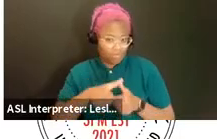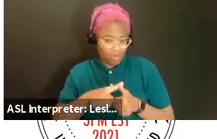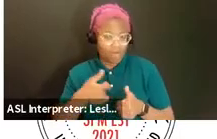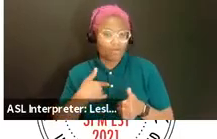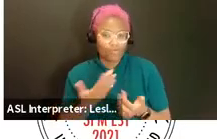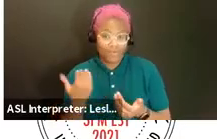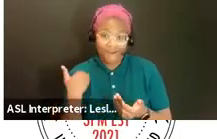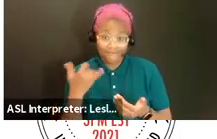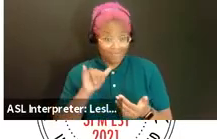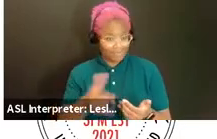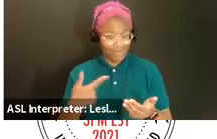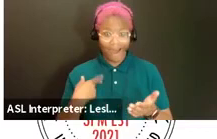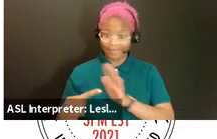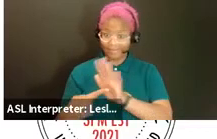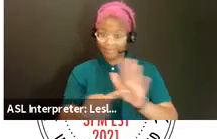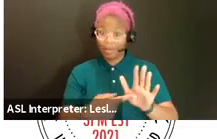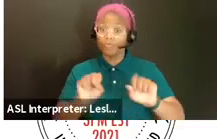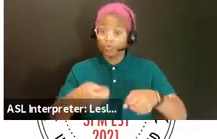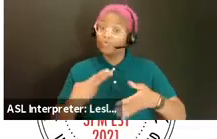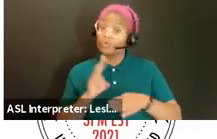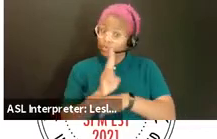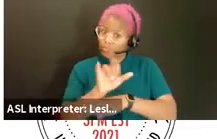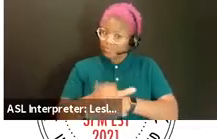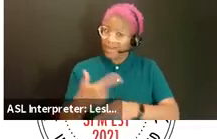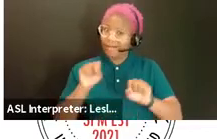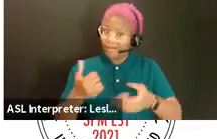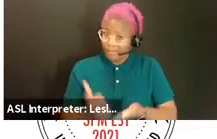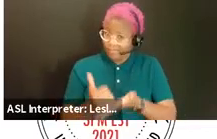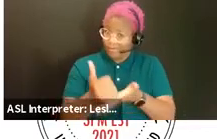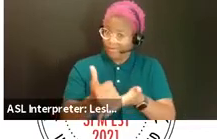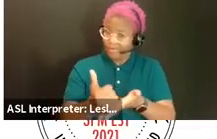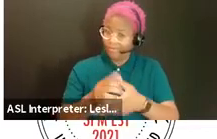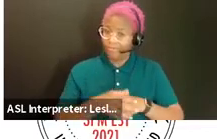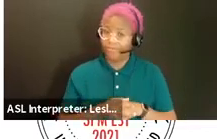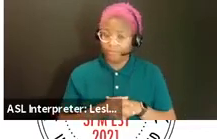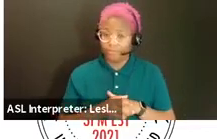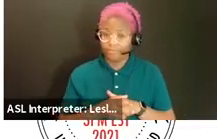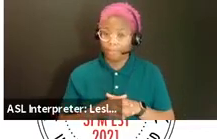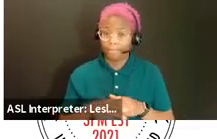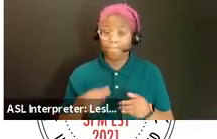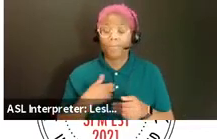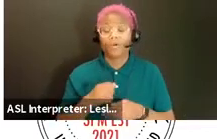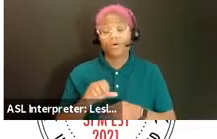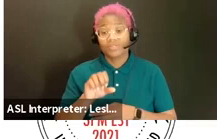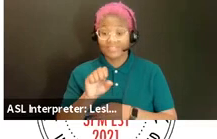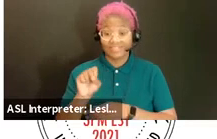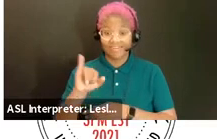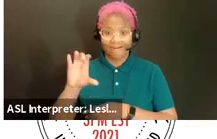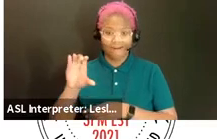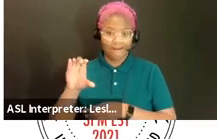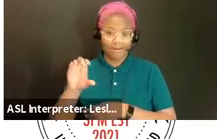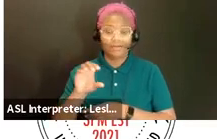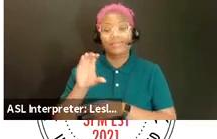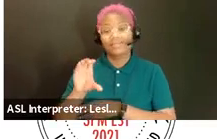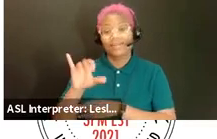say those cover letters can be really important, because when the CIS agent is looking through a